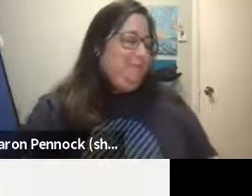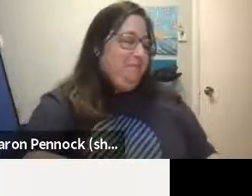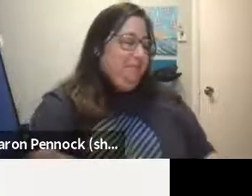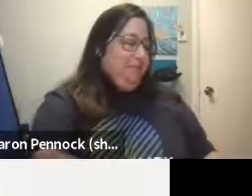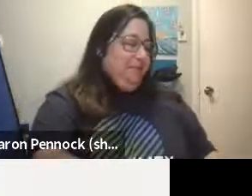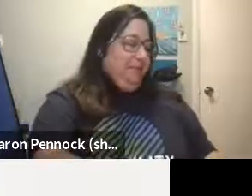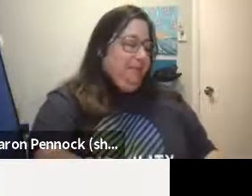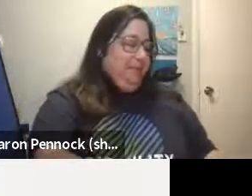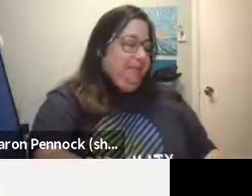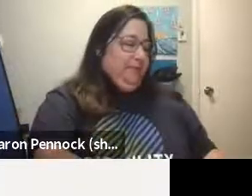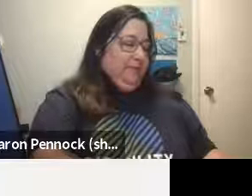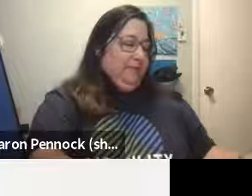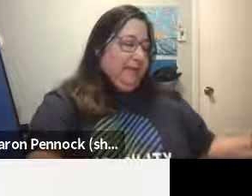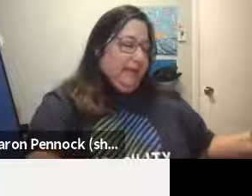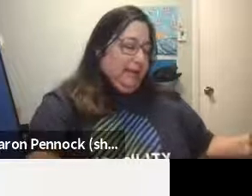out.